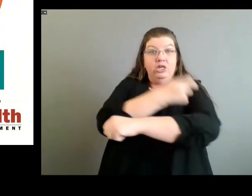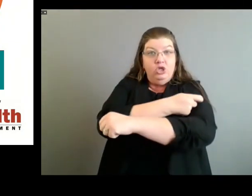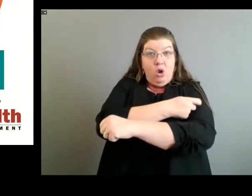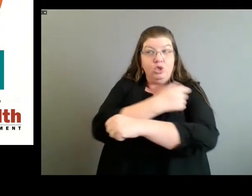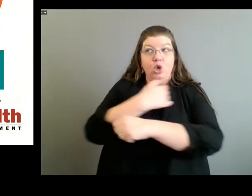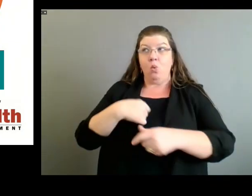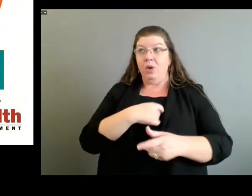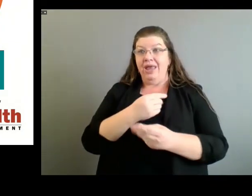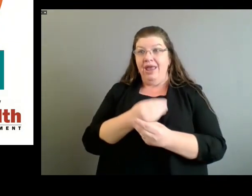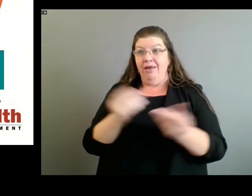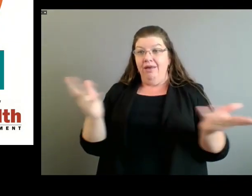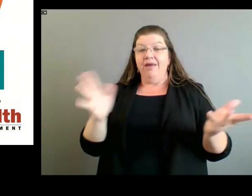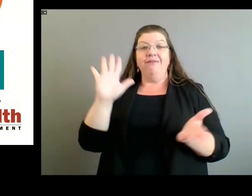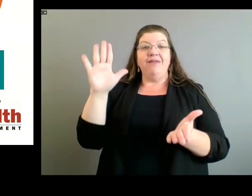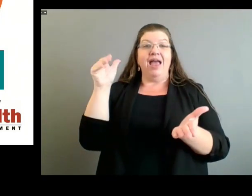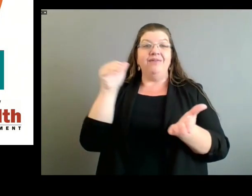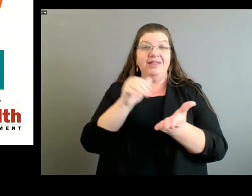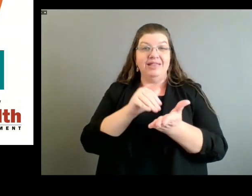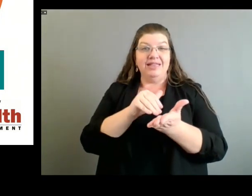administered